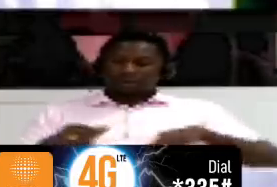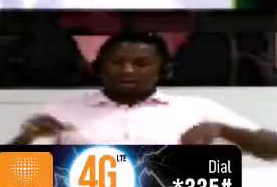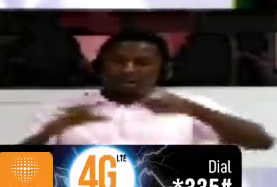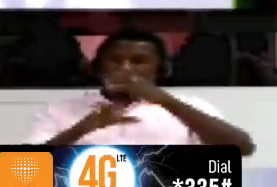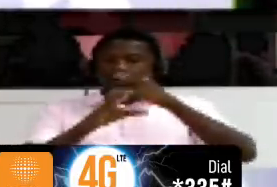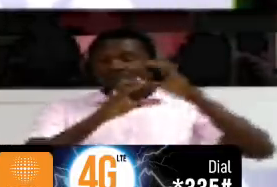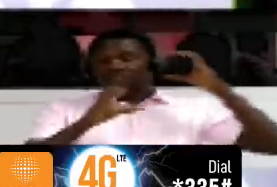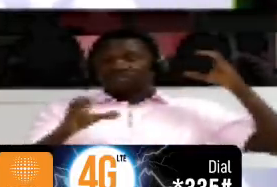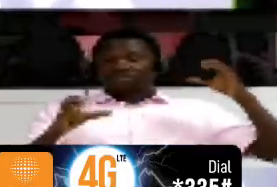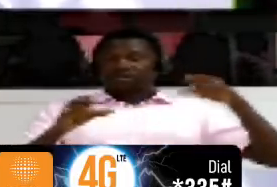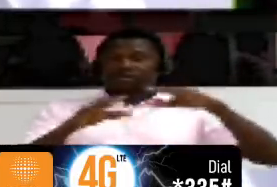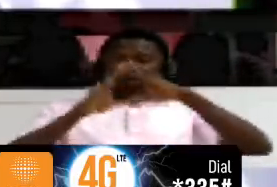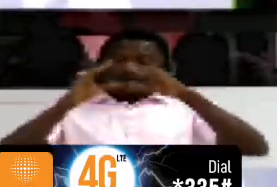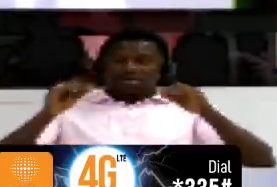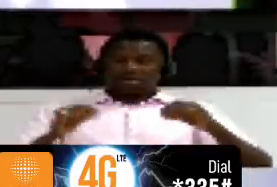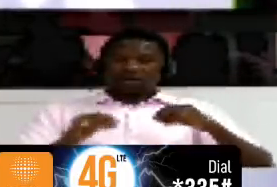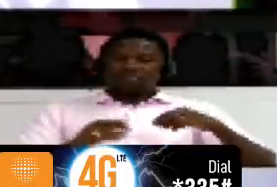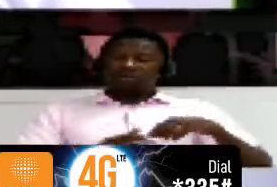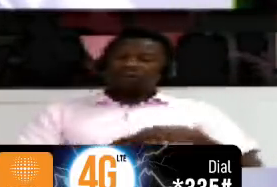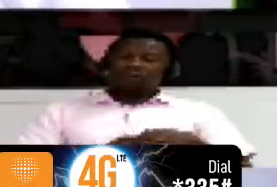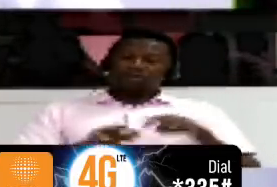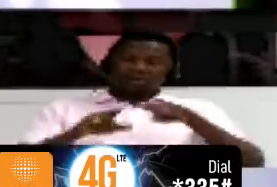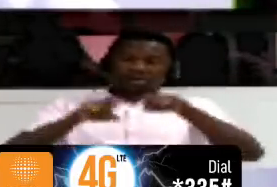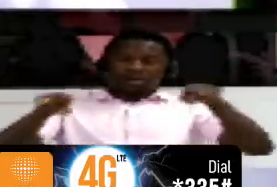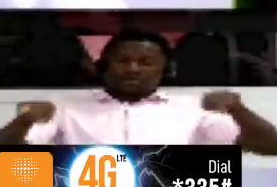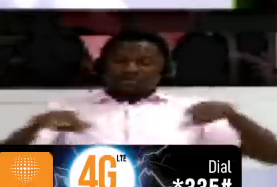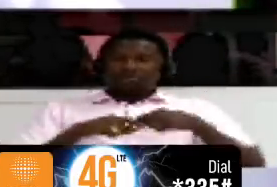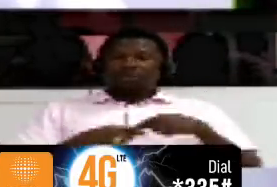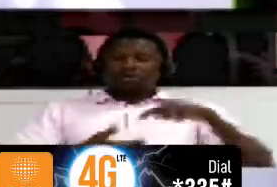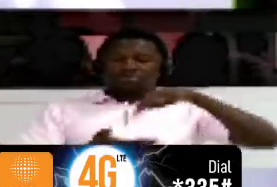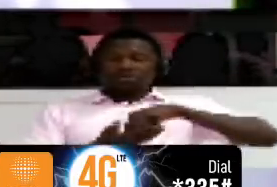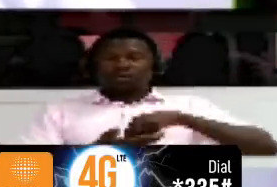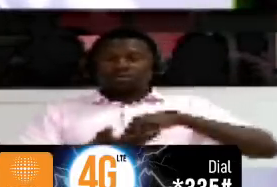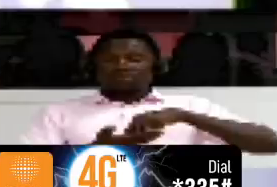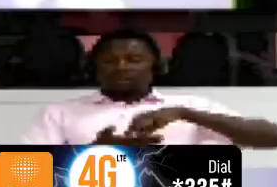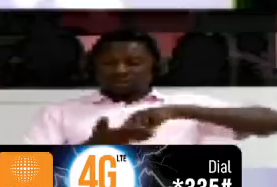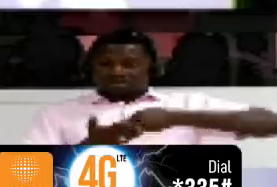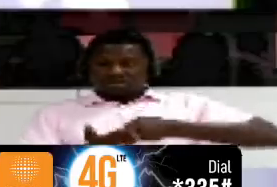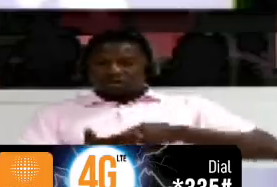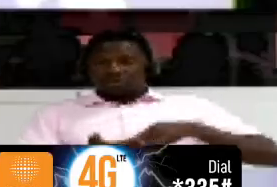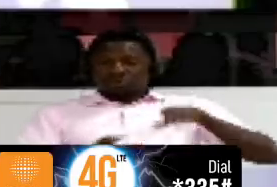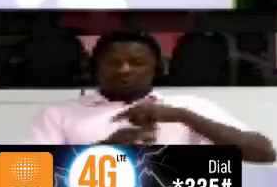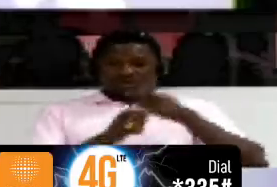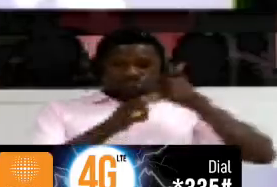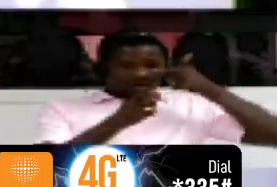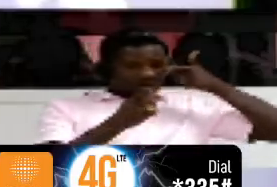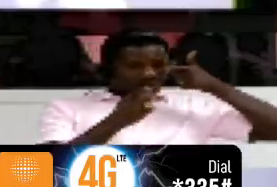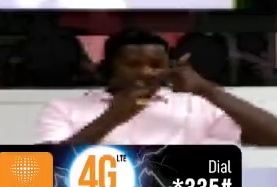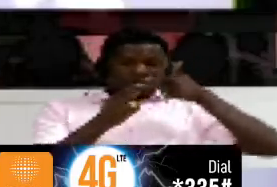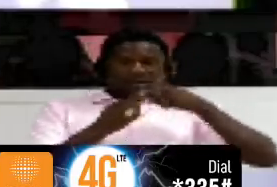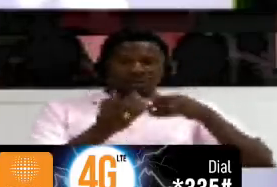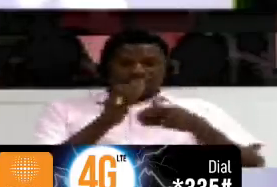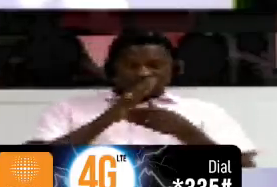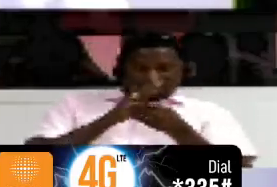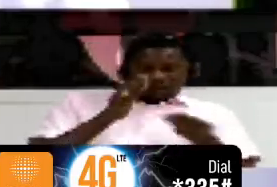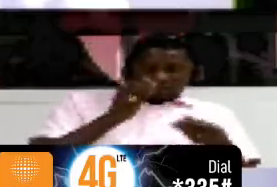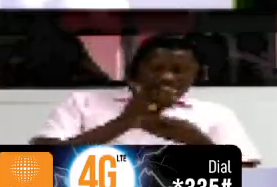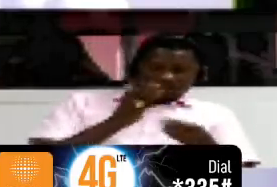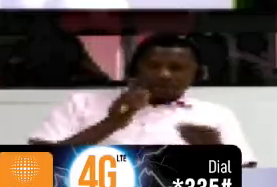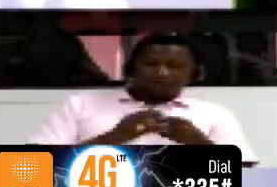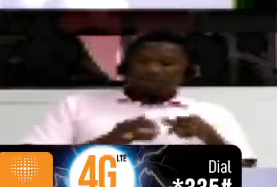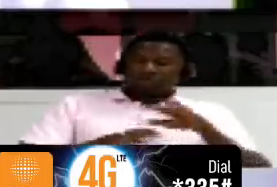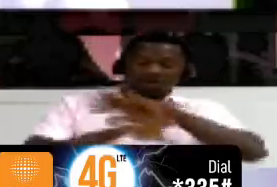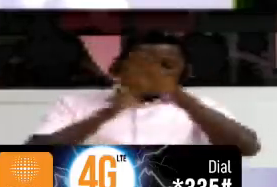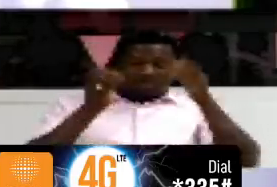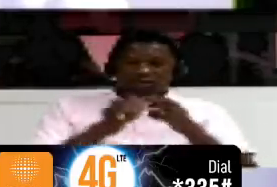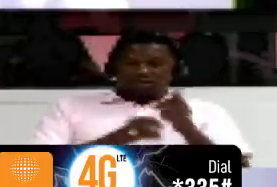a squared one. I was put in the middle on camera and recorded with all the security heads.